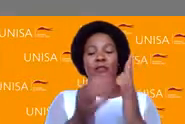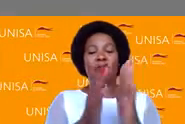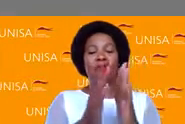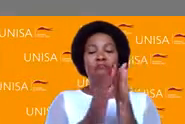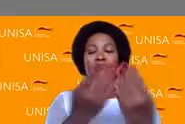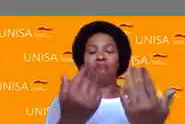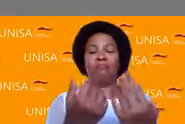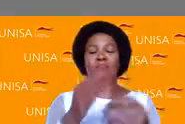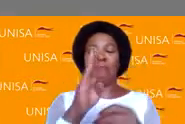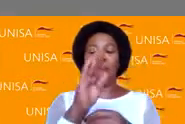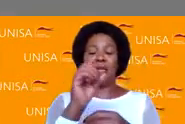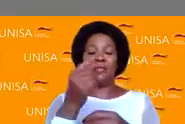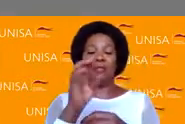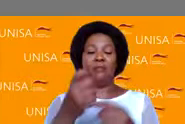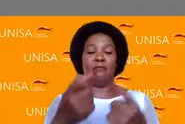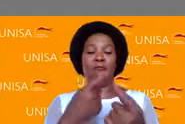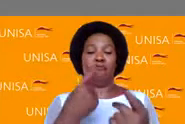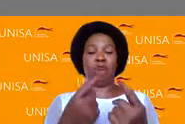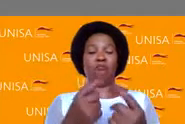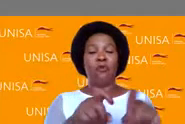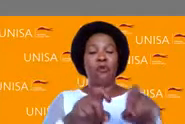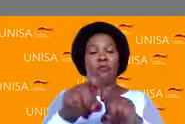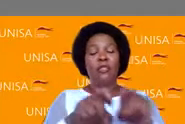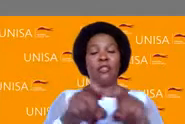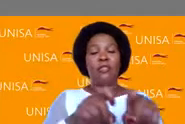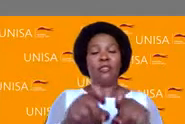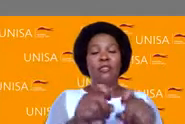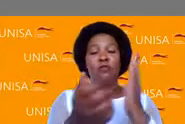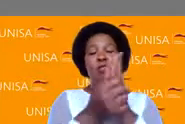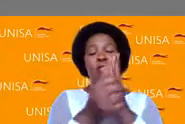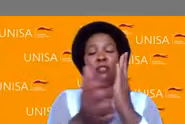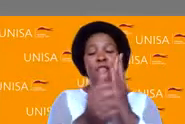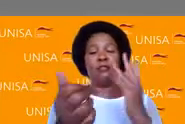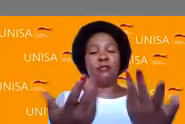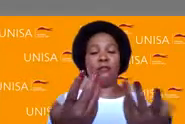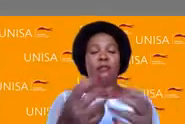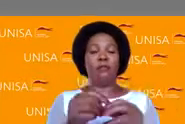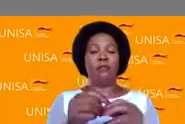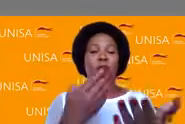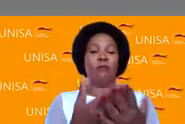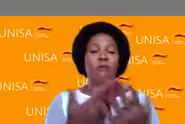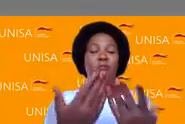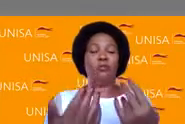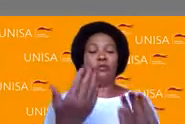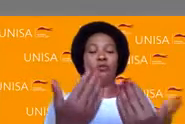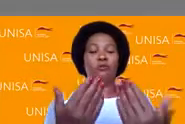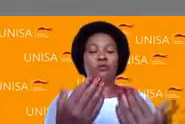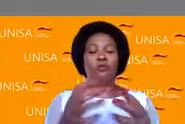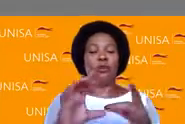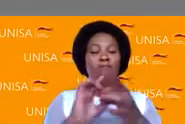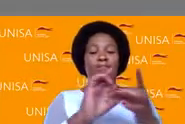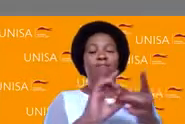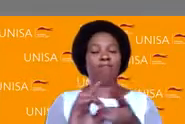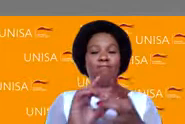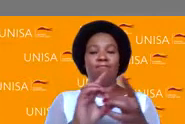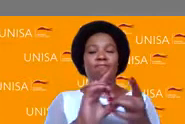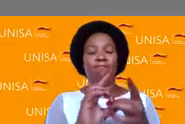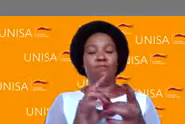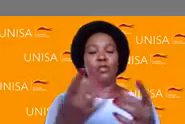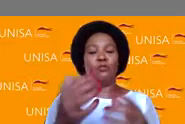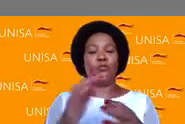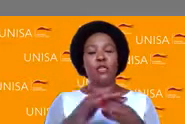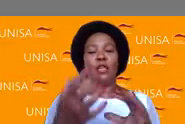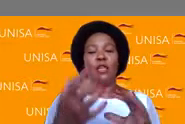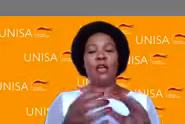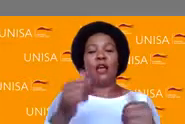these badges will then display over here, and then later you will even be able to connect these badges to, for instance, a LinkedIn account.